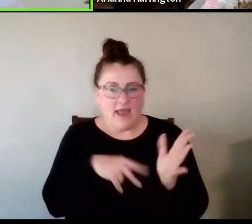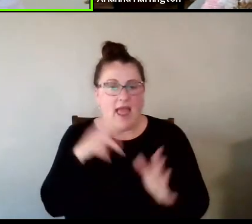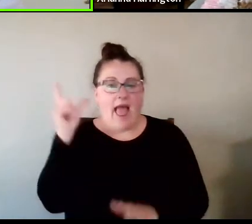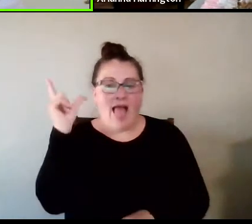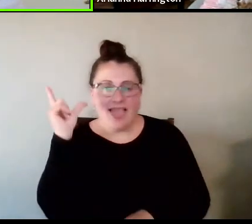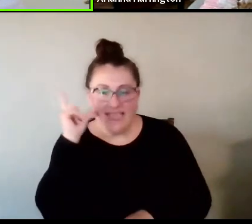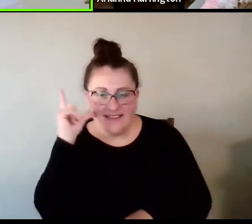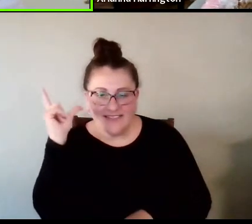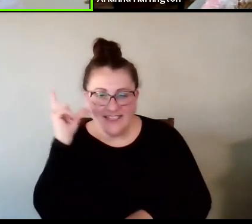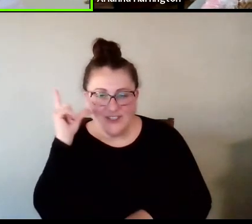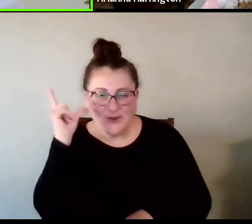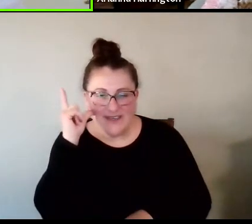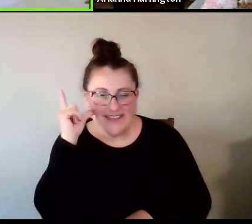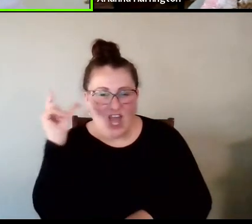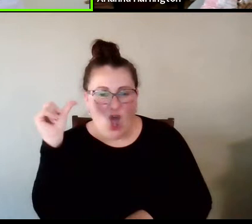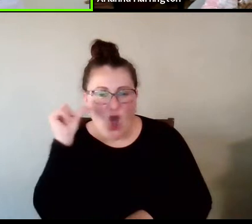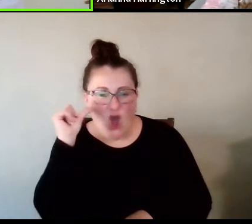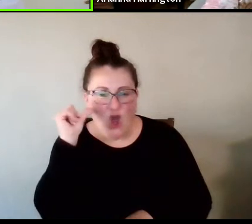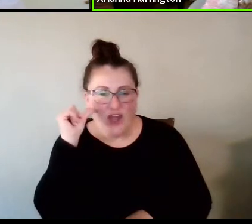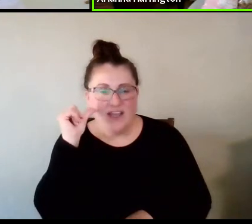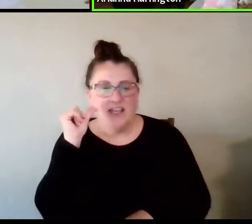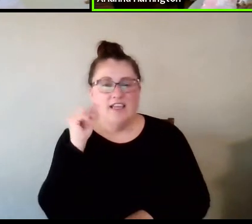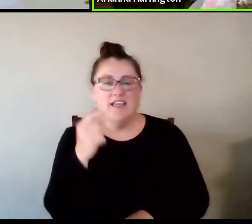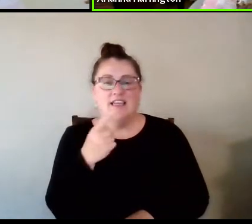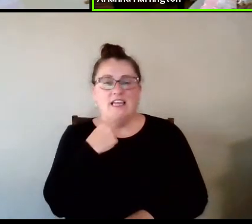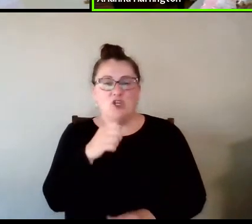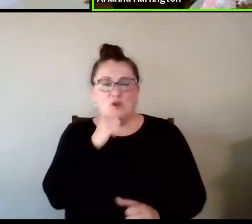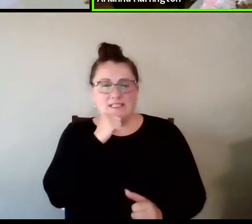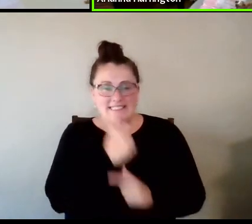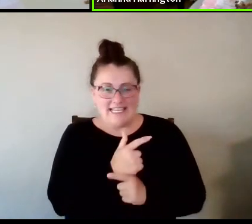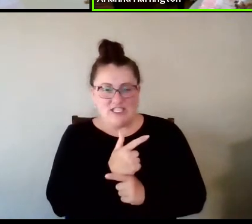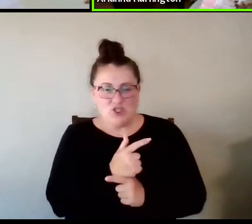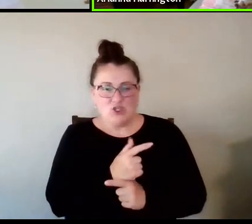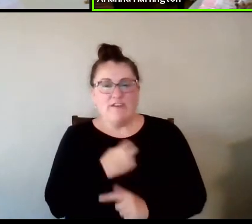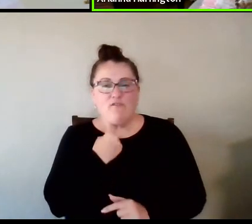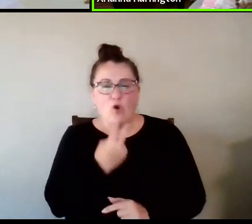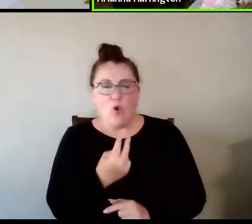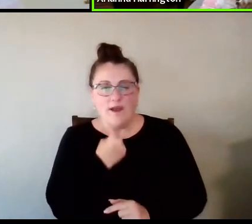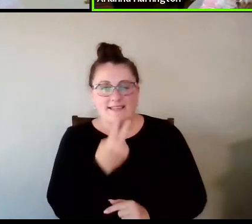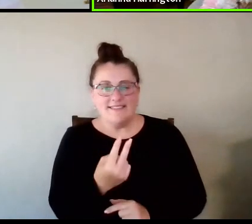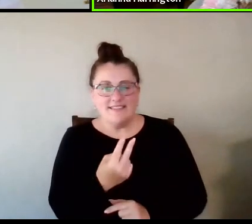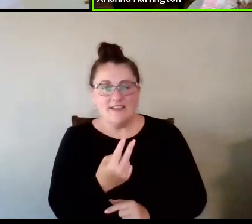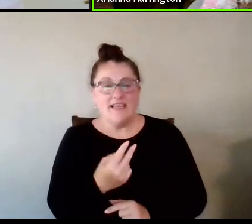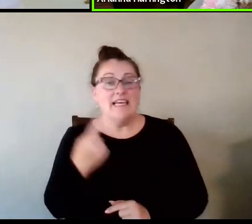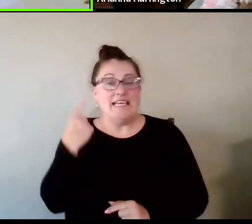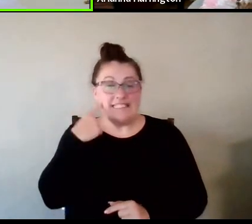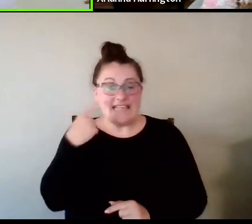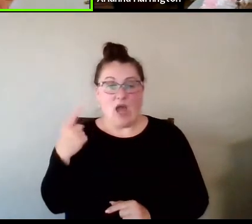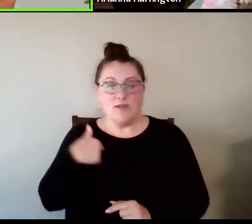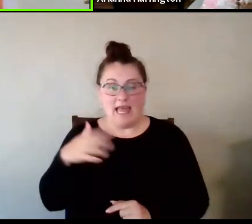to it, and you told me it's your sister who is reading it. Sounds like me.